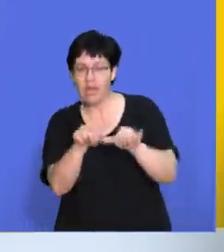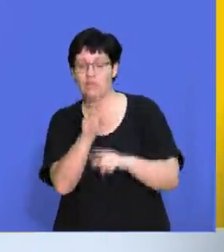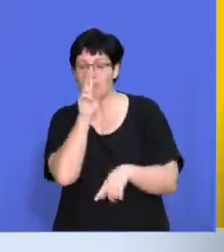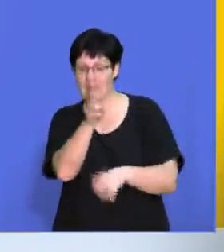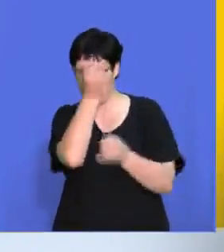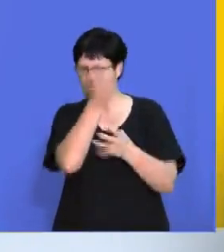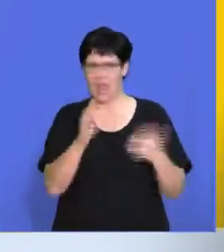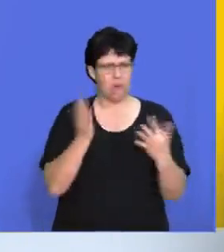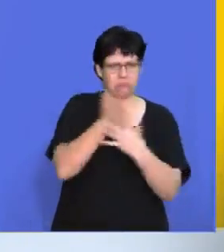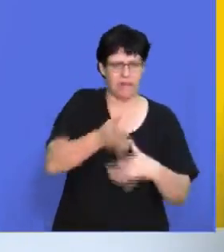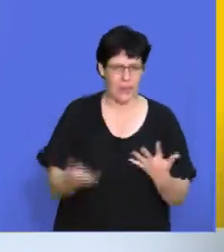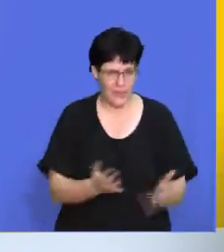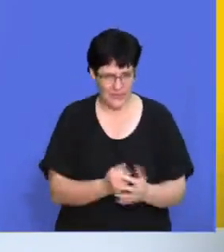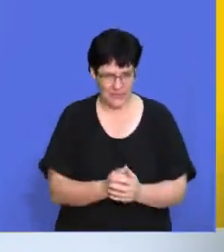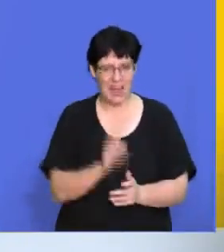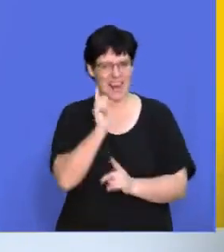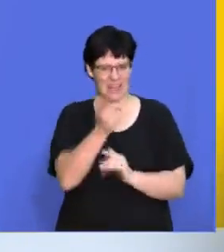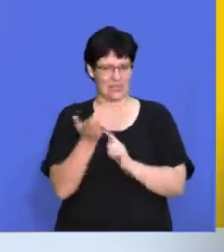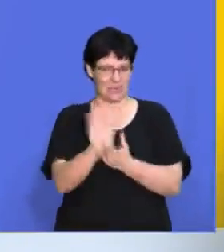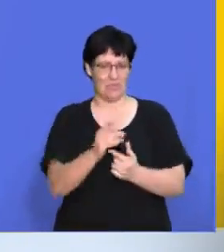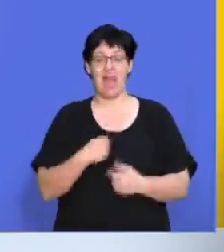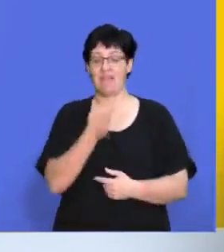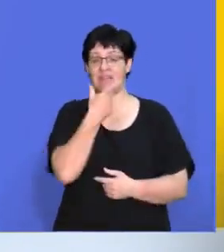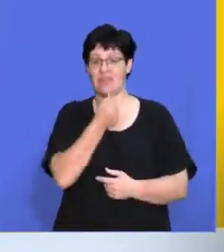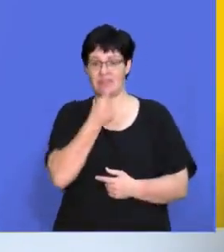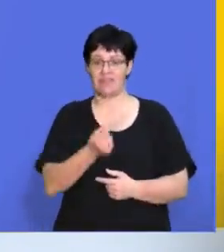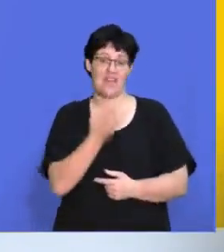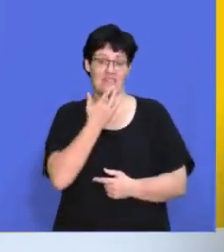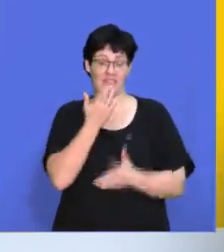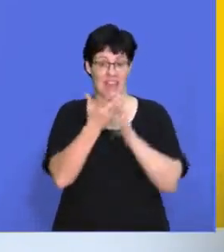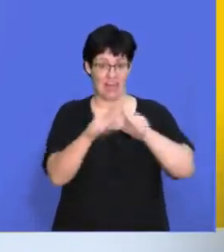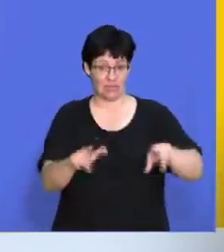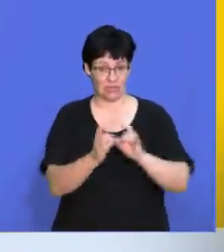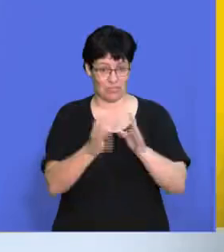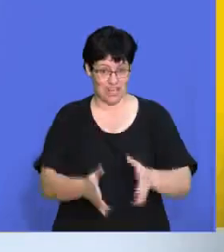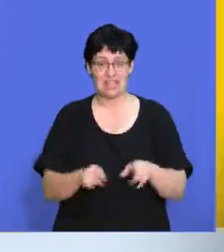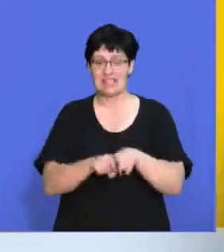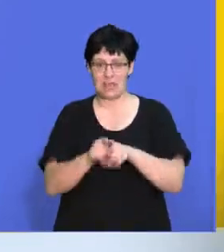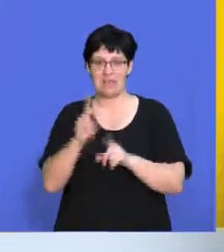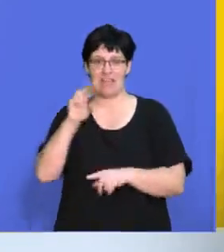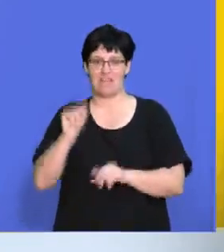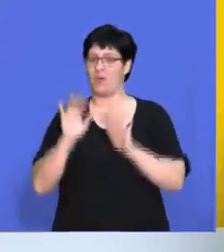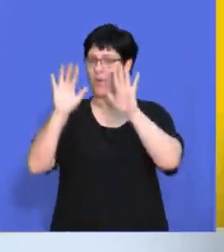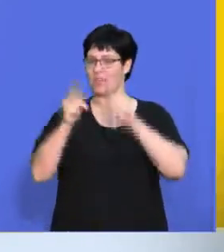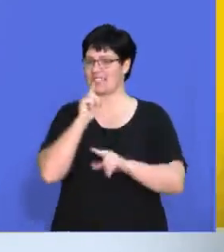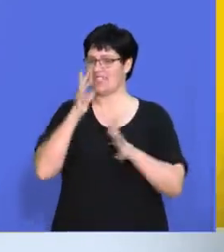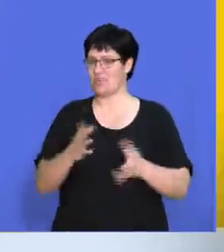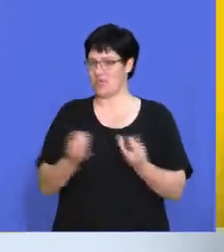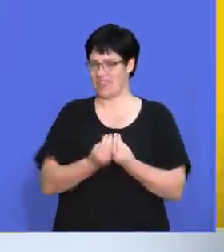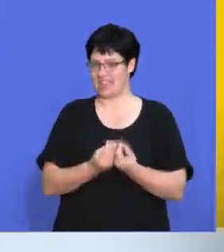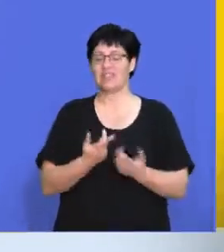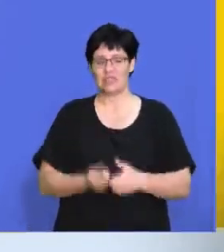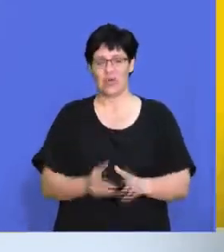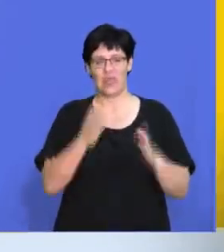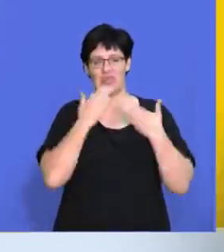get all of those details later on in the show. I've got Nicolene, our favorite sign language interpreter, as well as Dave, our awesome teacher, with